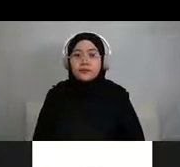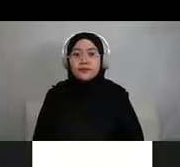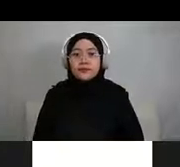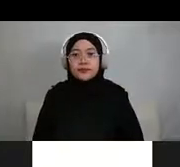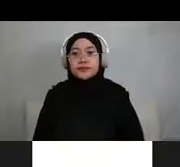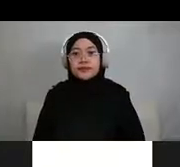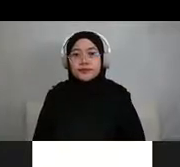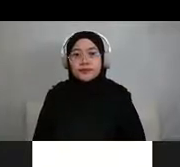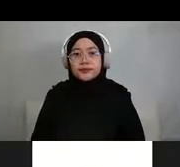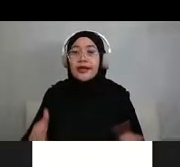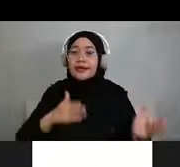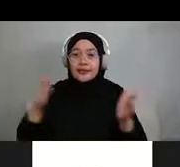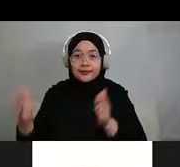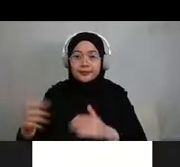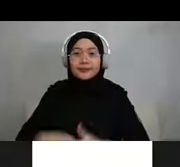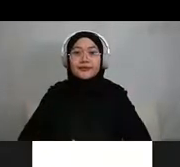Next slide, please.